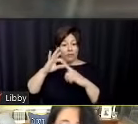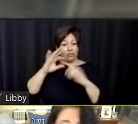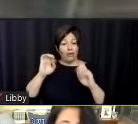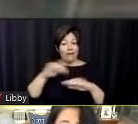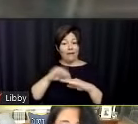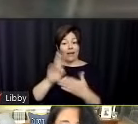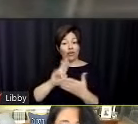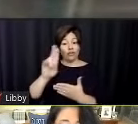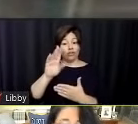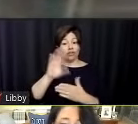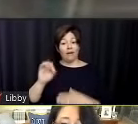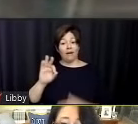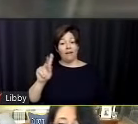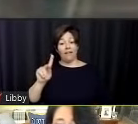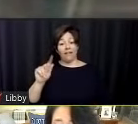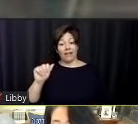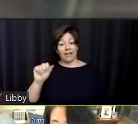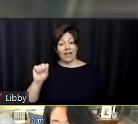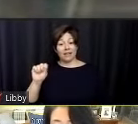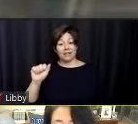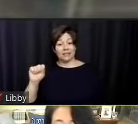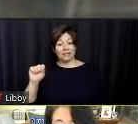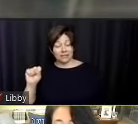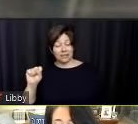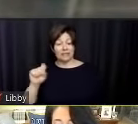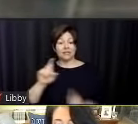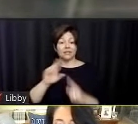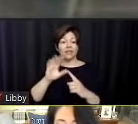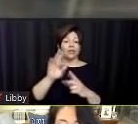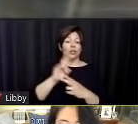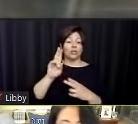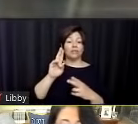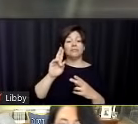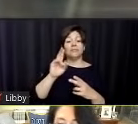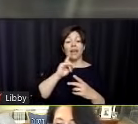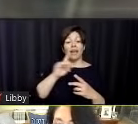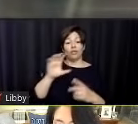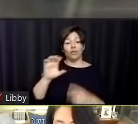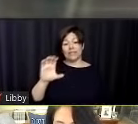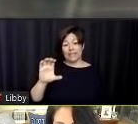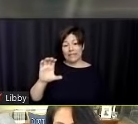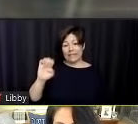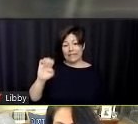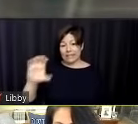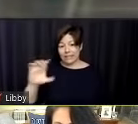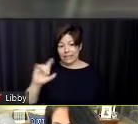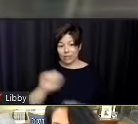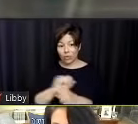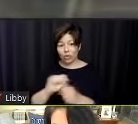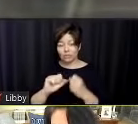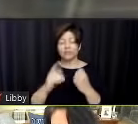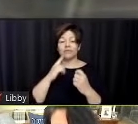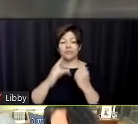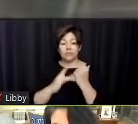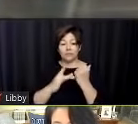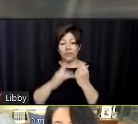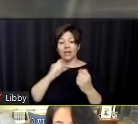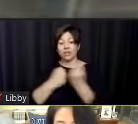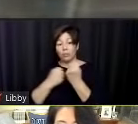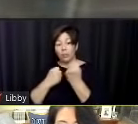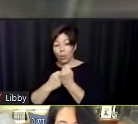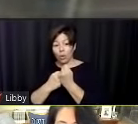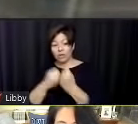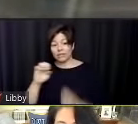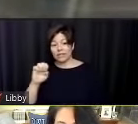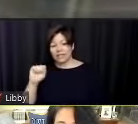is also past president of Technology Division for CEC. He is supports ISTE.